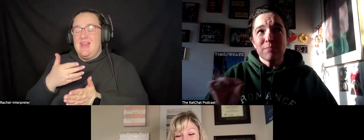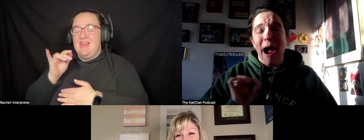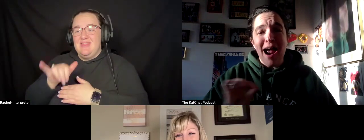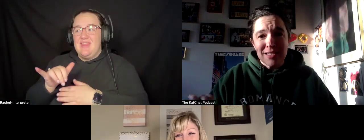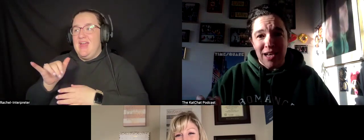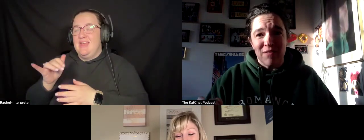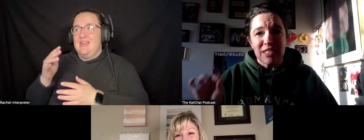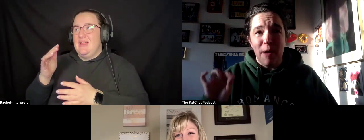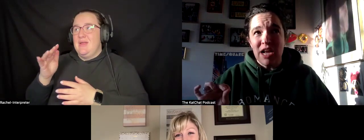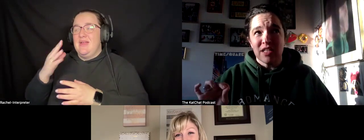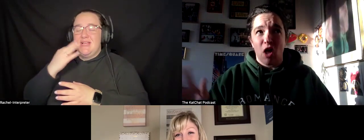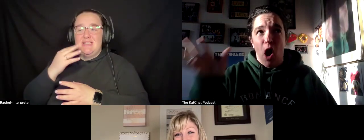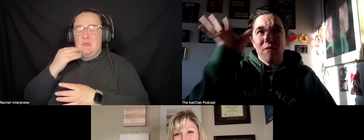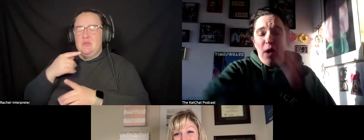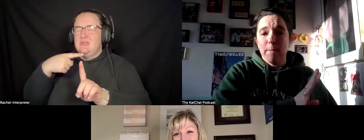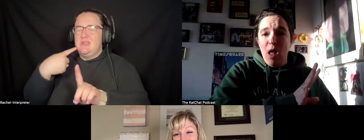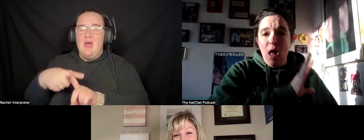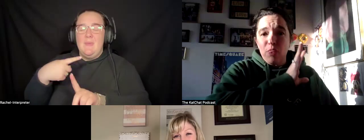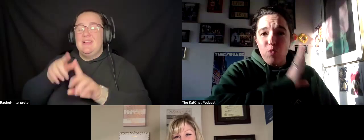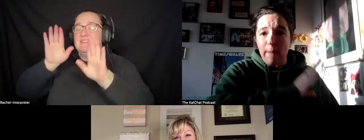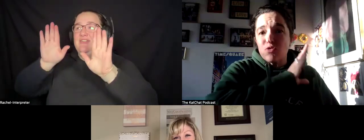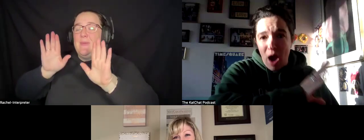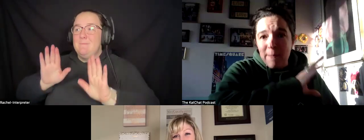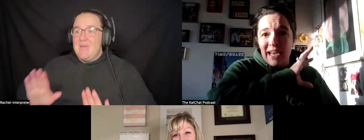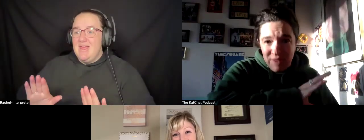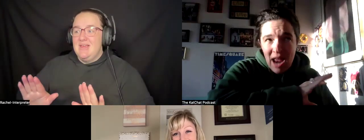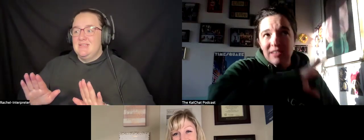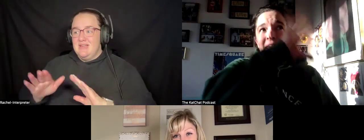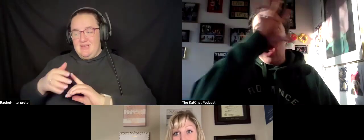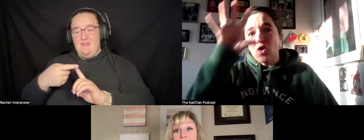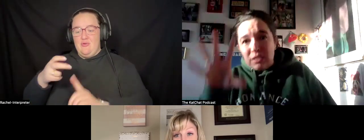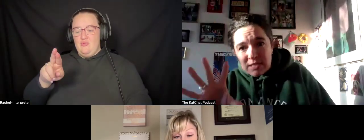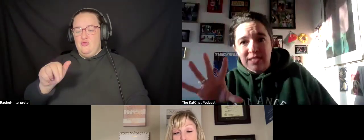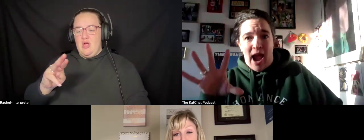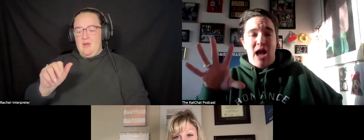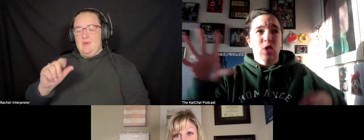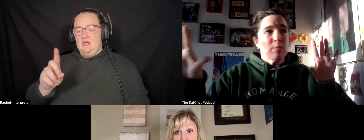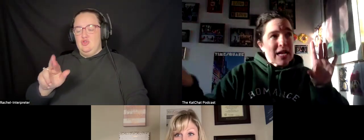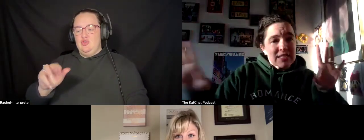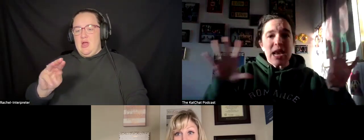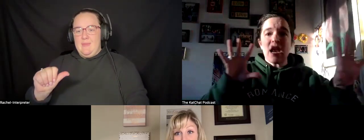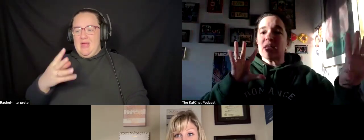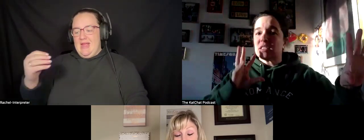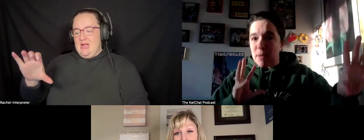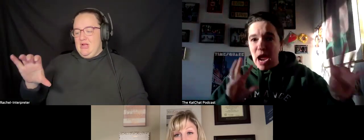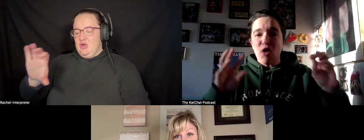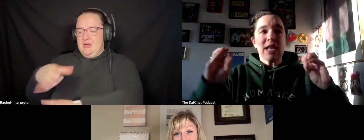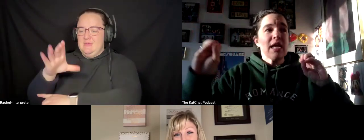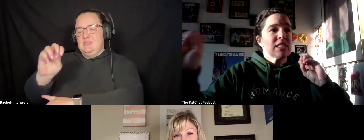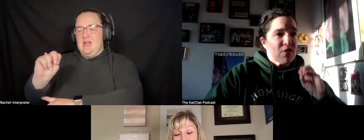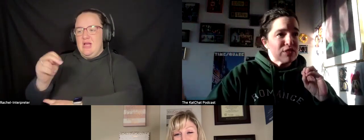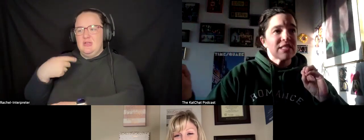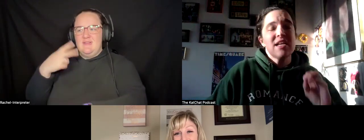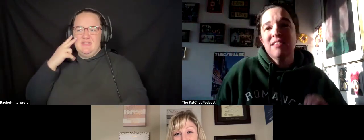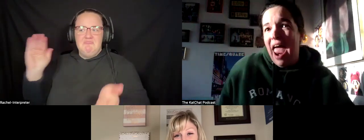the most positive experiences along from the drama event and our Christmas cards. I'm like seeing the